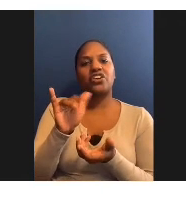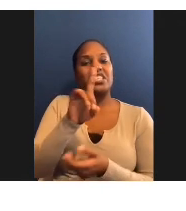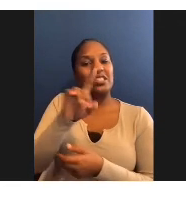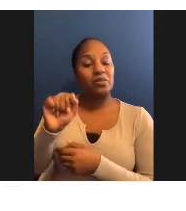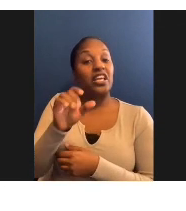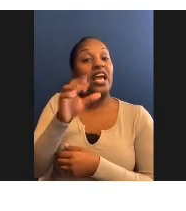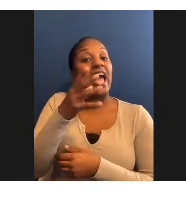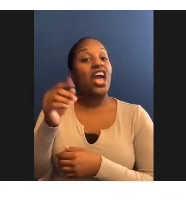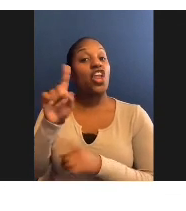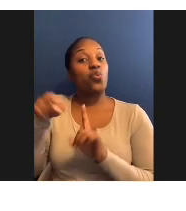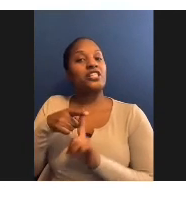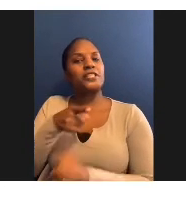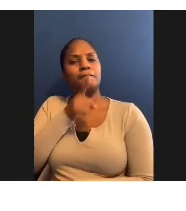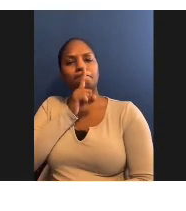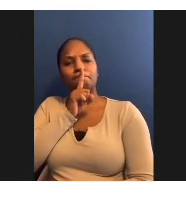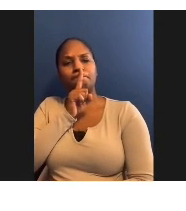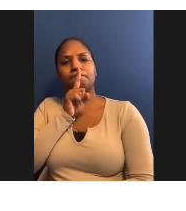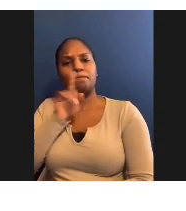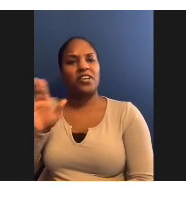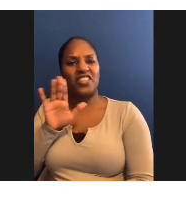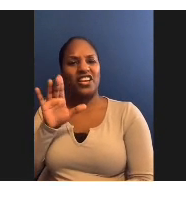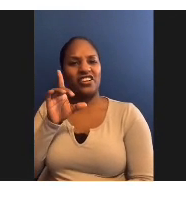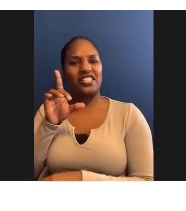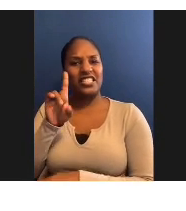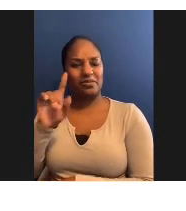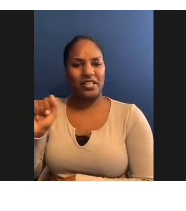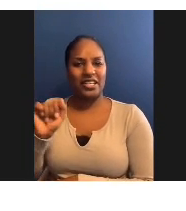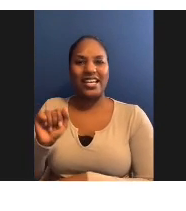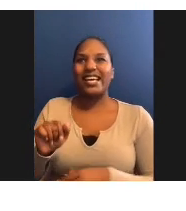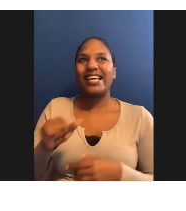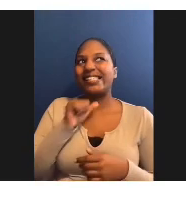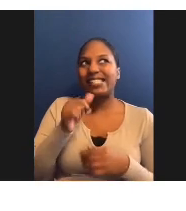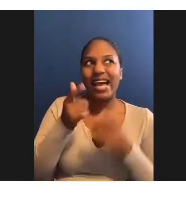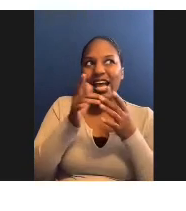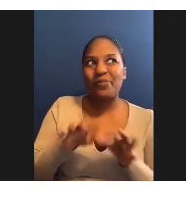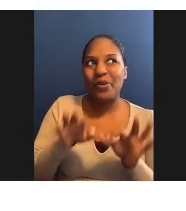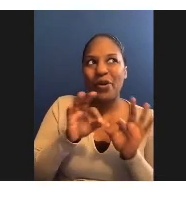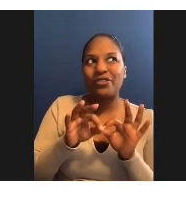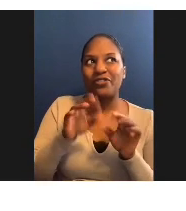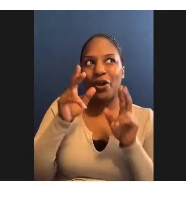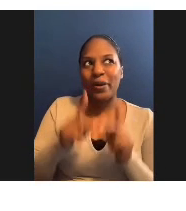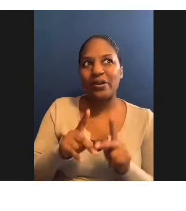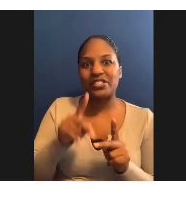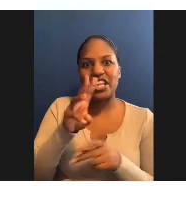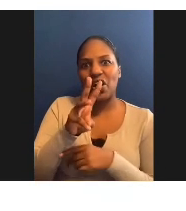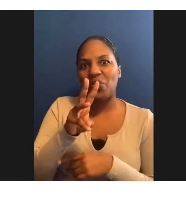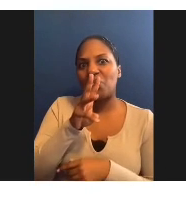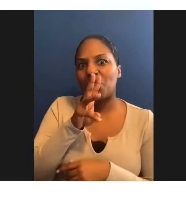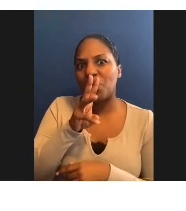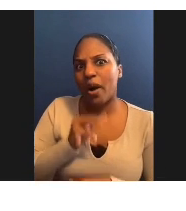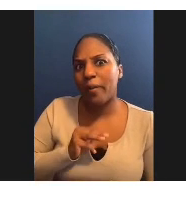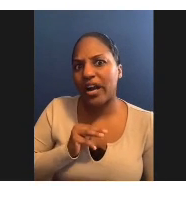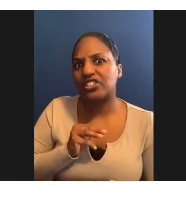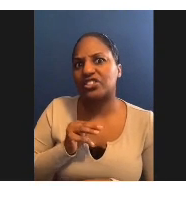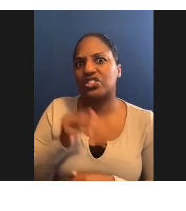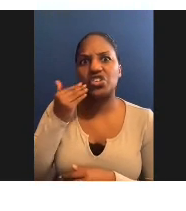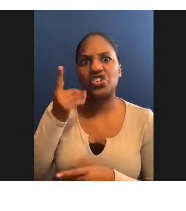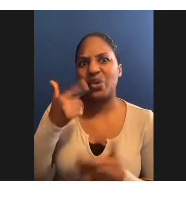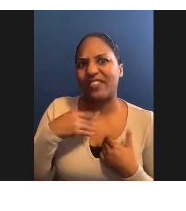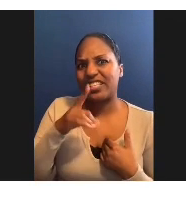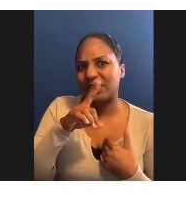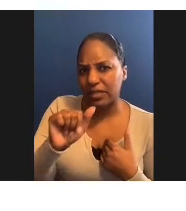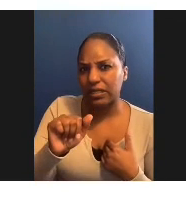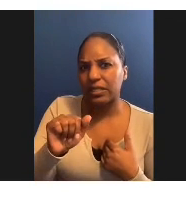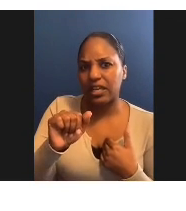It's probably not important for the checkout clerk at Walmart to know you have a learning disability, but it might be